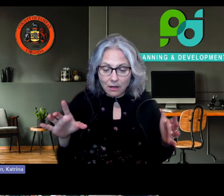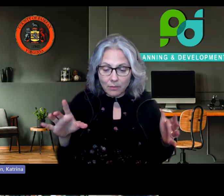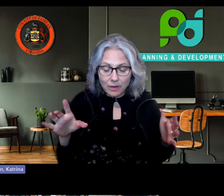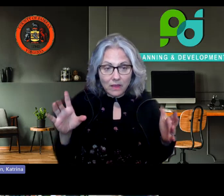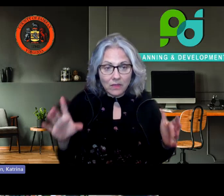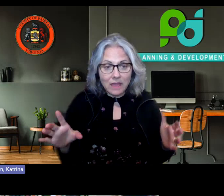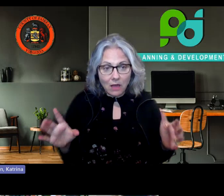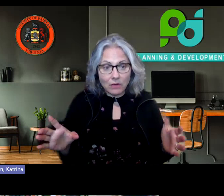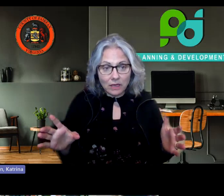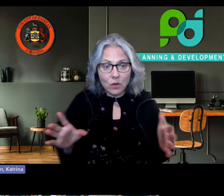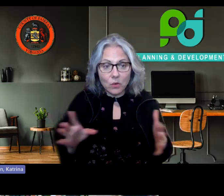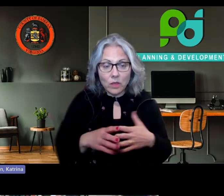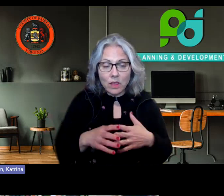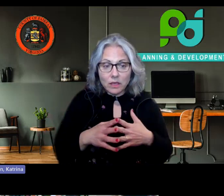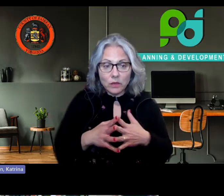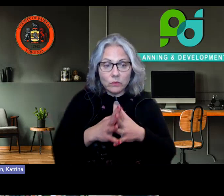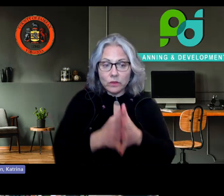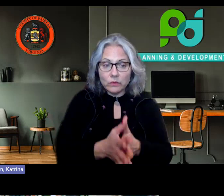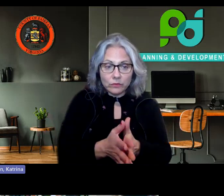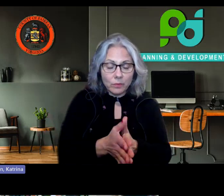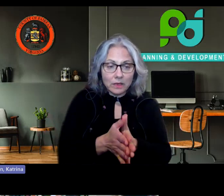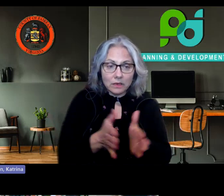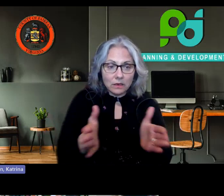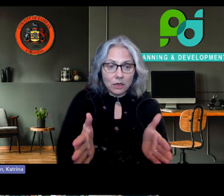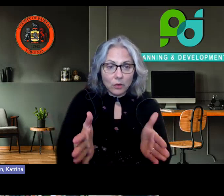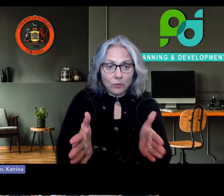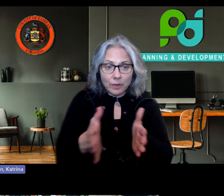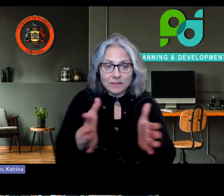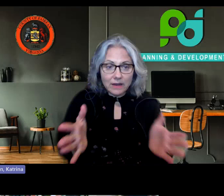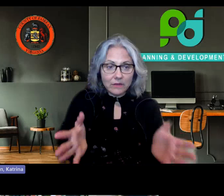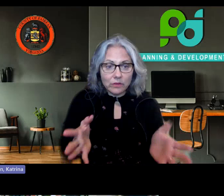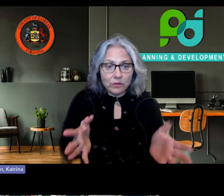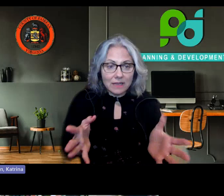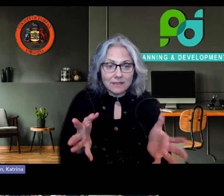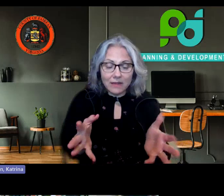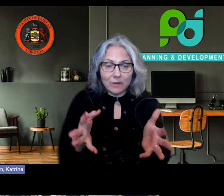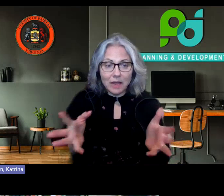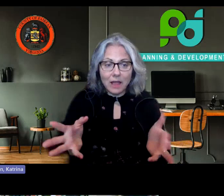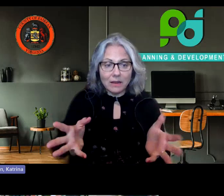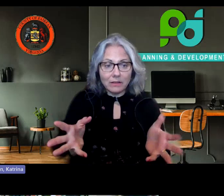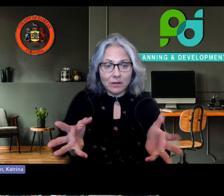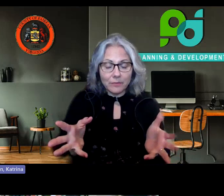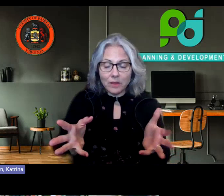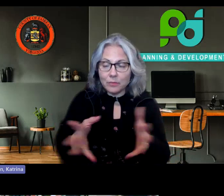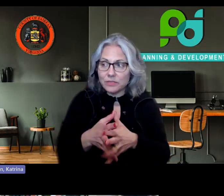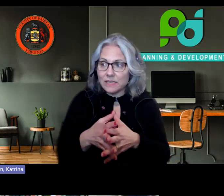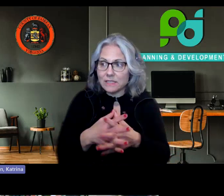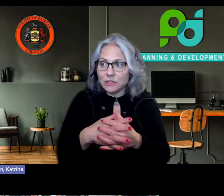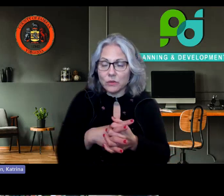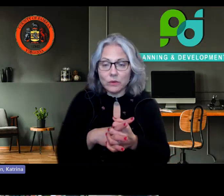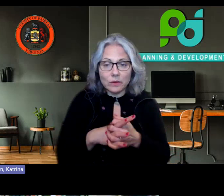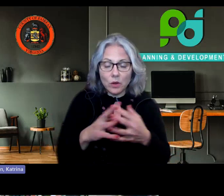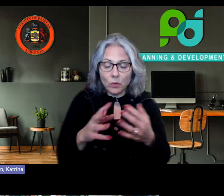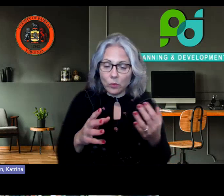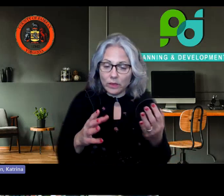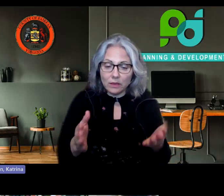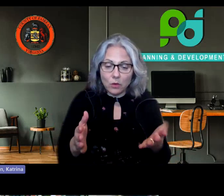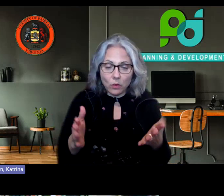agencies in the county. You've been been to several of the meetings that I've been at presenting to,